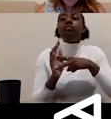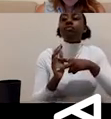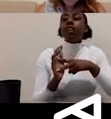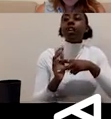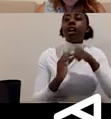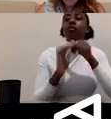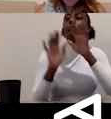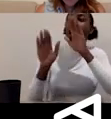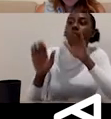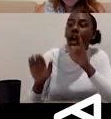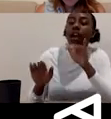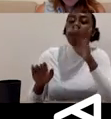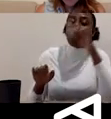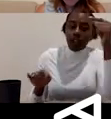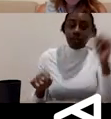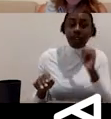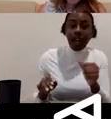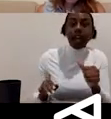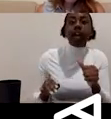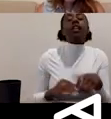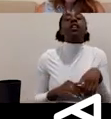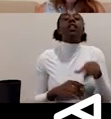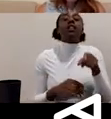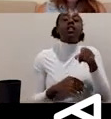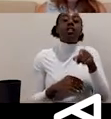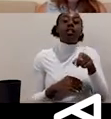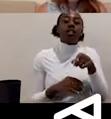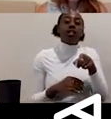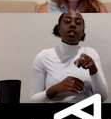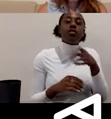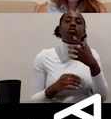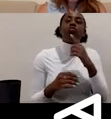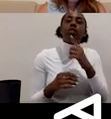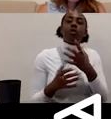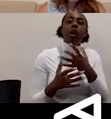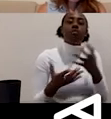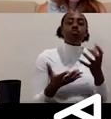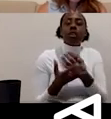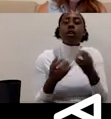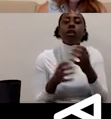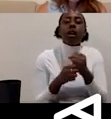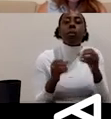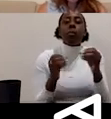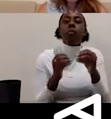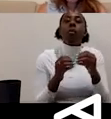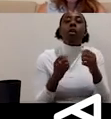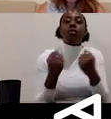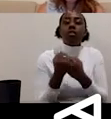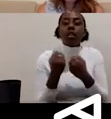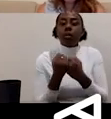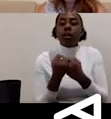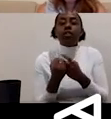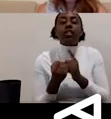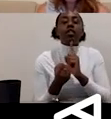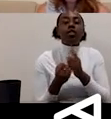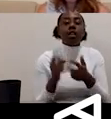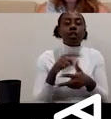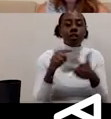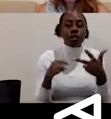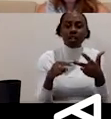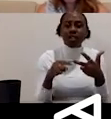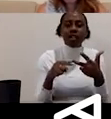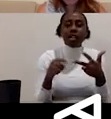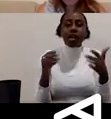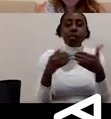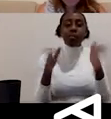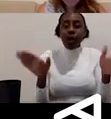garner much more broader support for these three really basic but broad and important demands that we were making